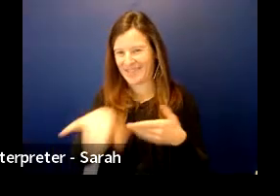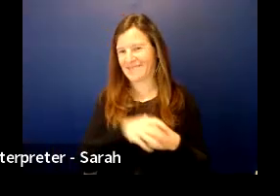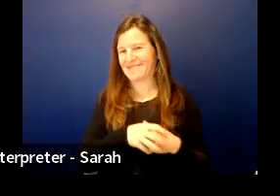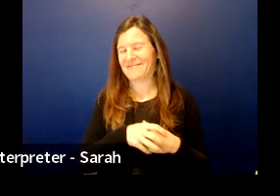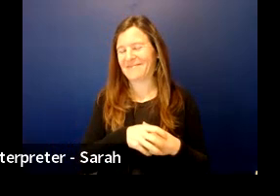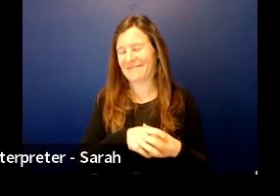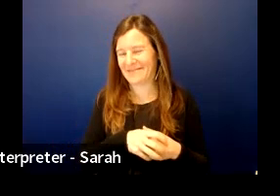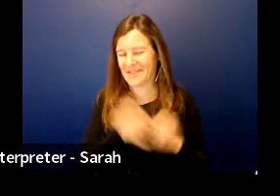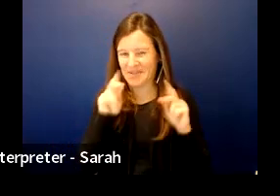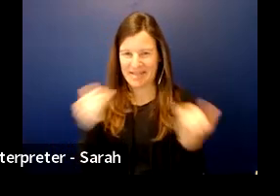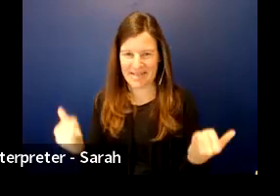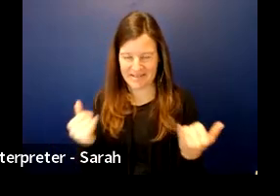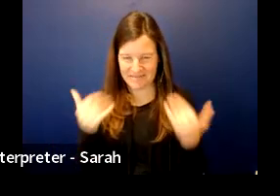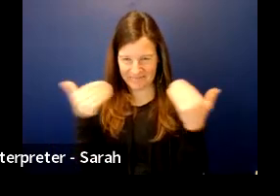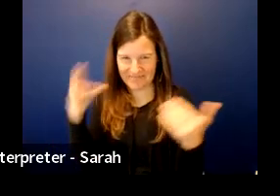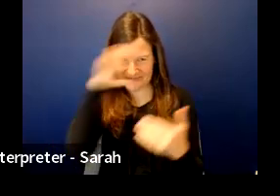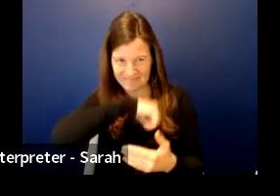So make your guess.